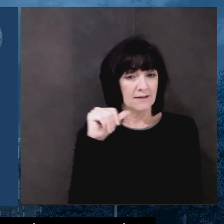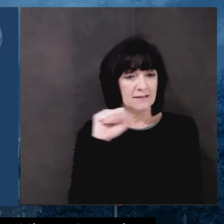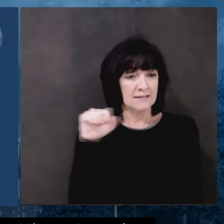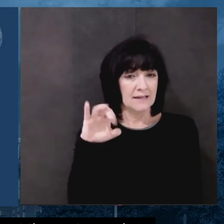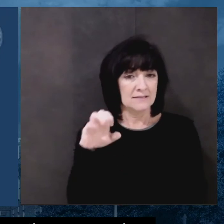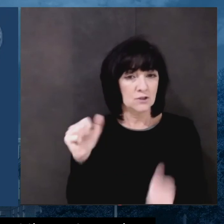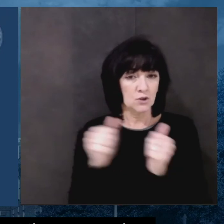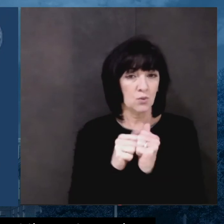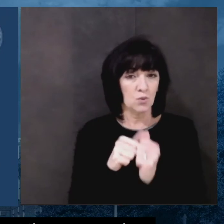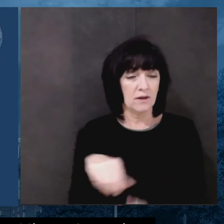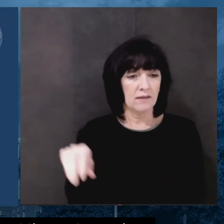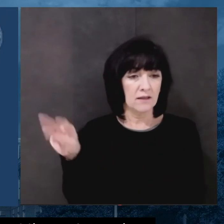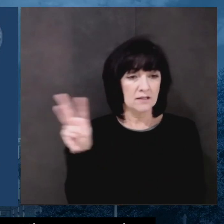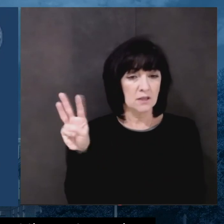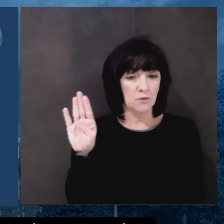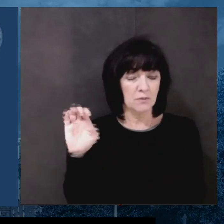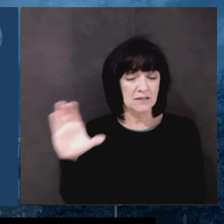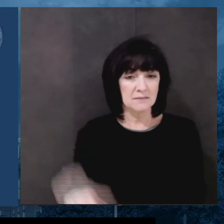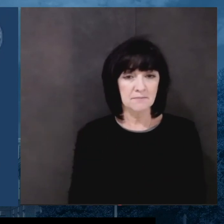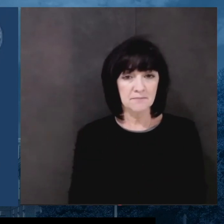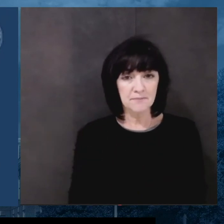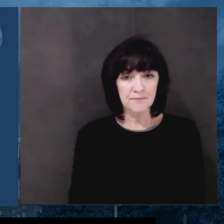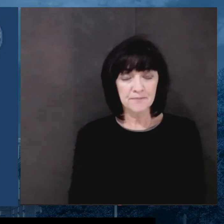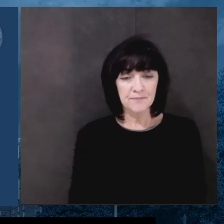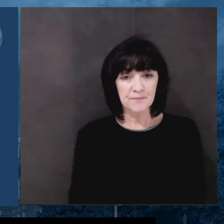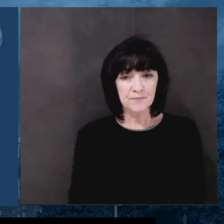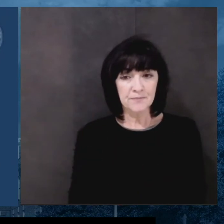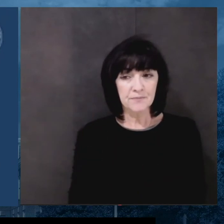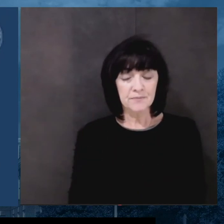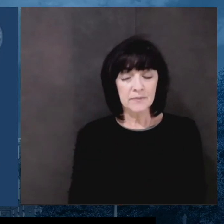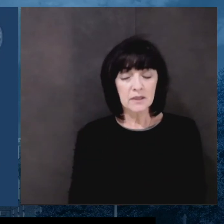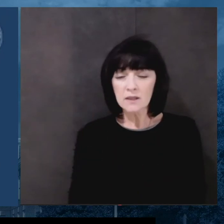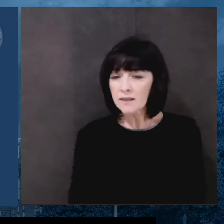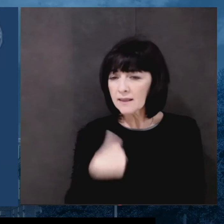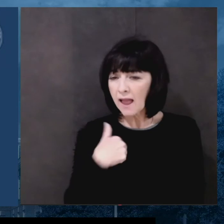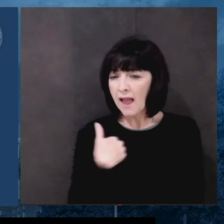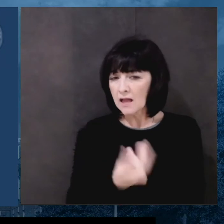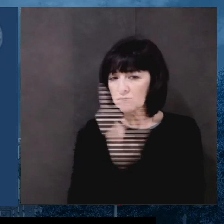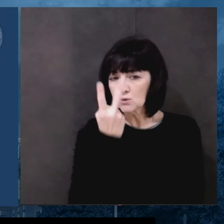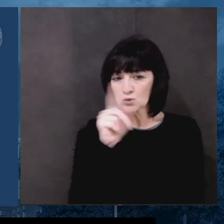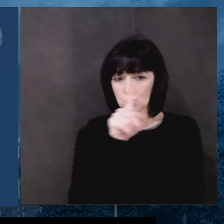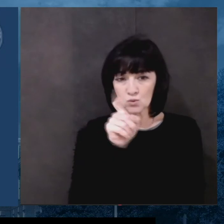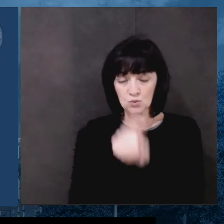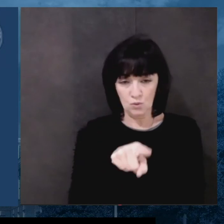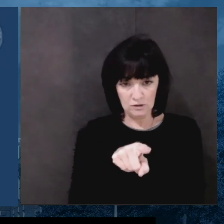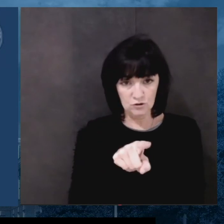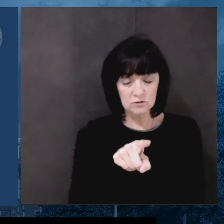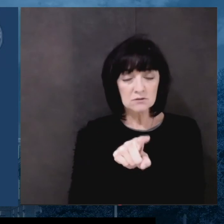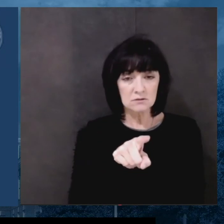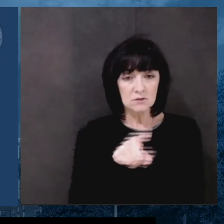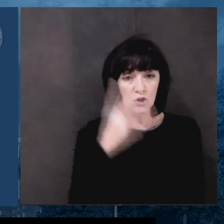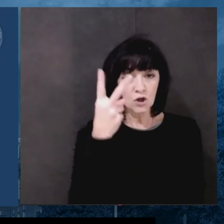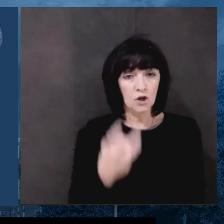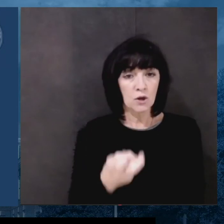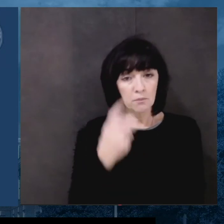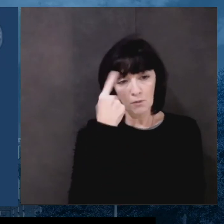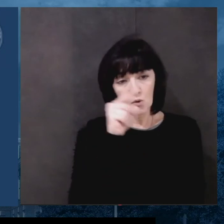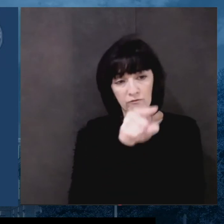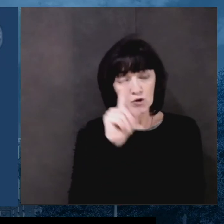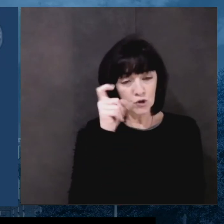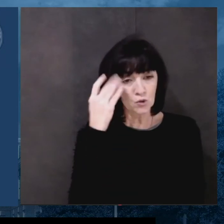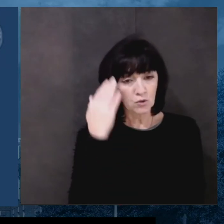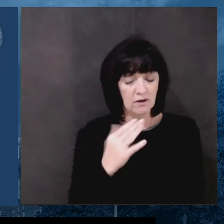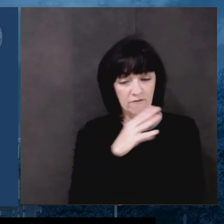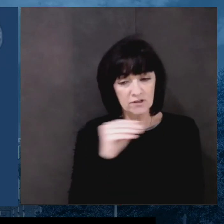are you all? Good, Cassie. I just have two questions, both for you, Governor, and